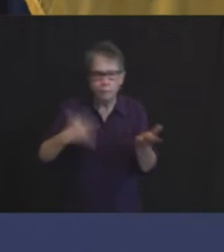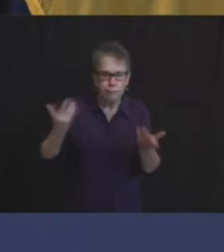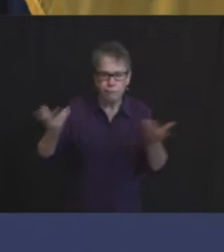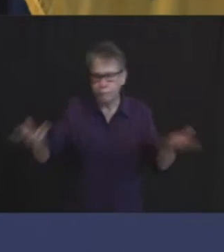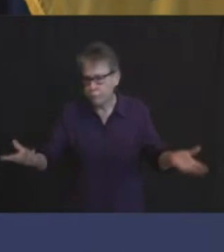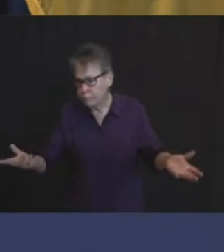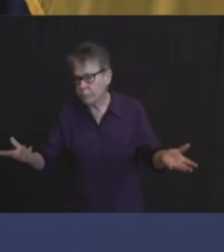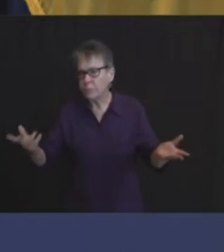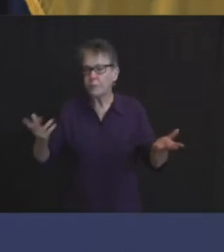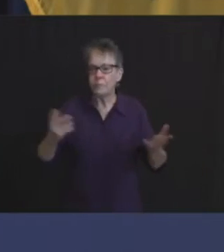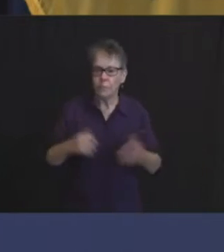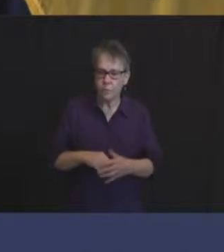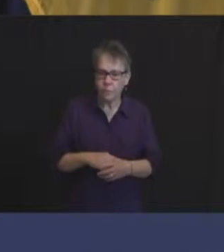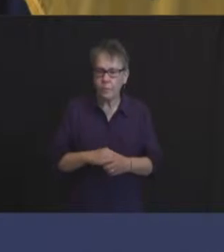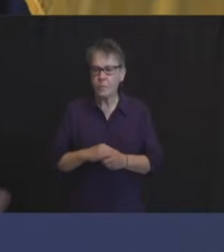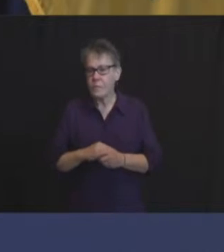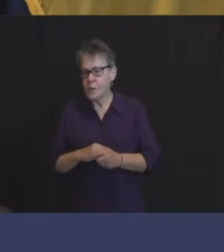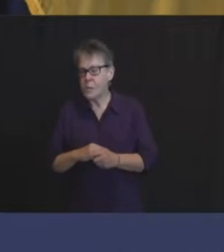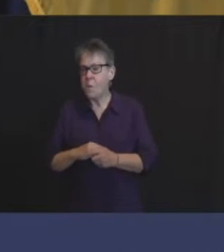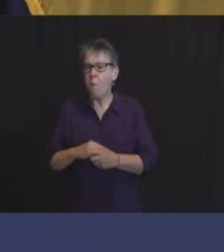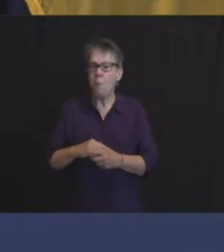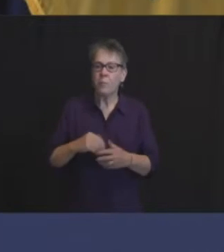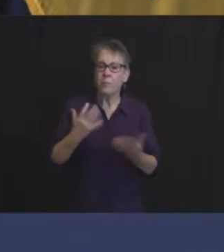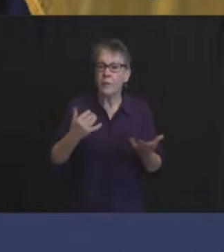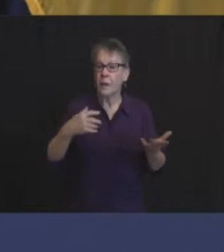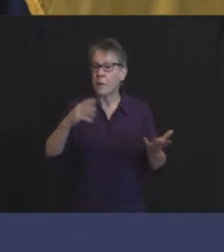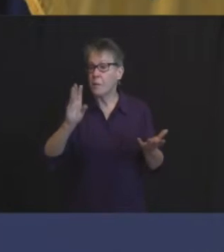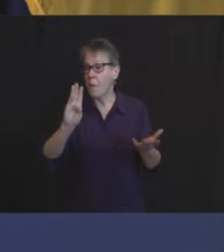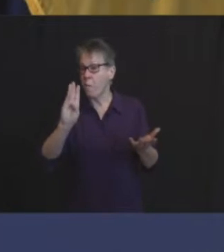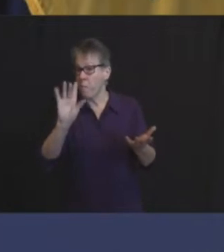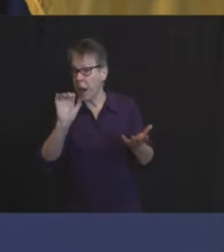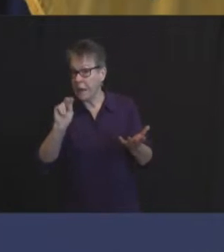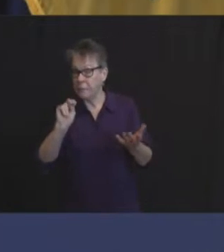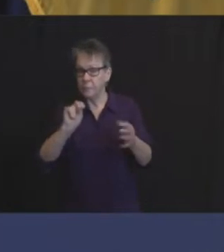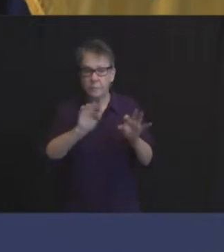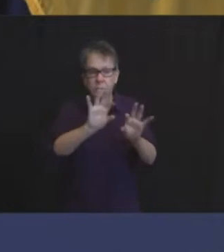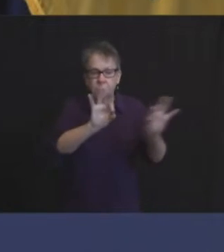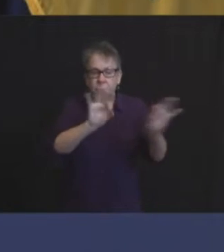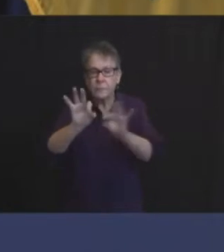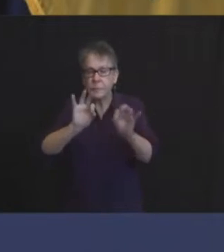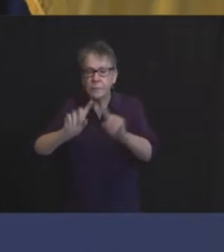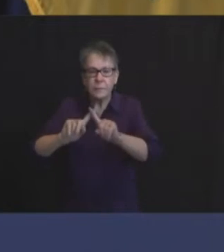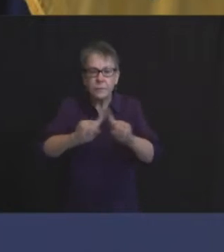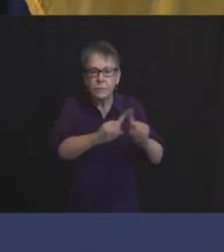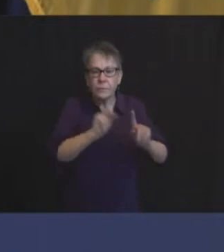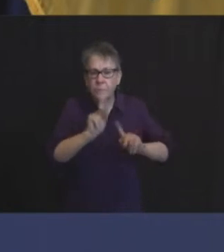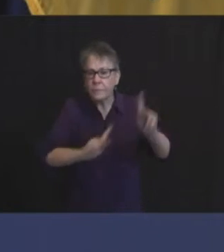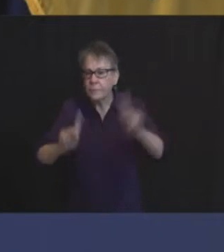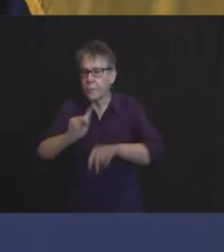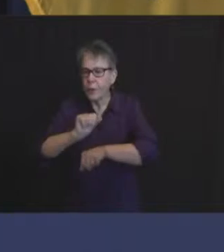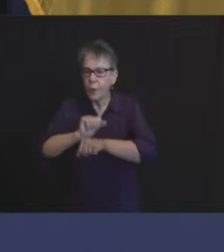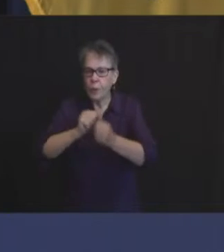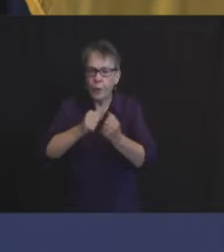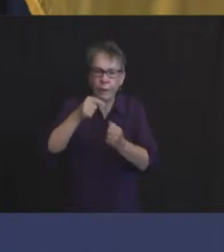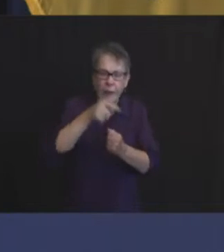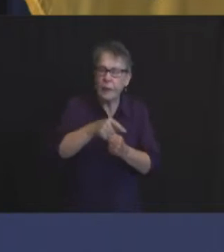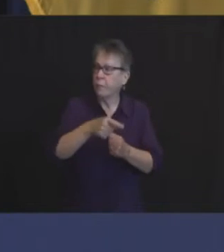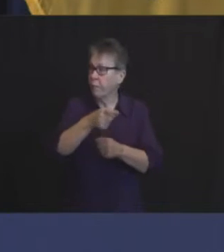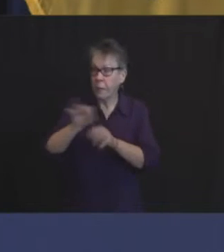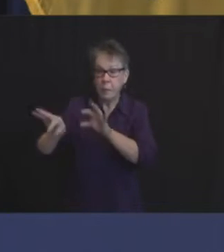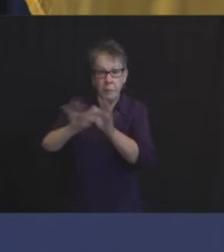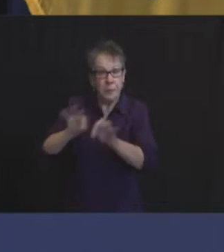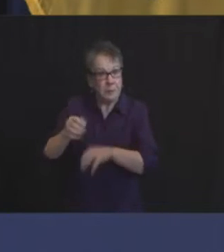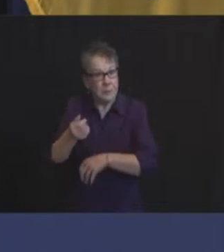incredibly talented, is richly deserving of that. And again, unless you hear otherwise from us, we'll be back together live here at